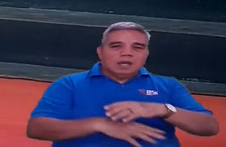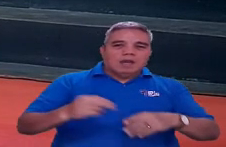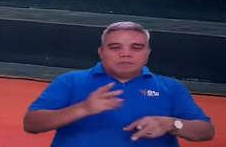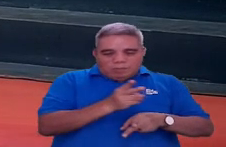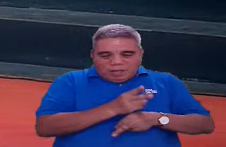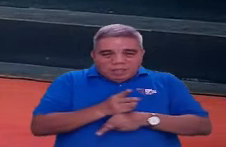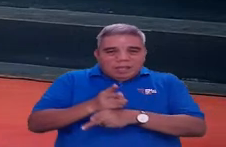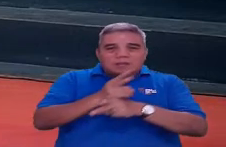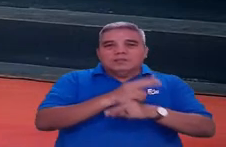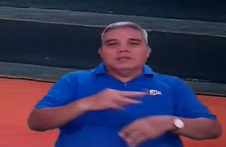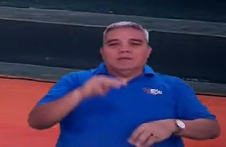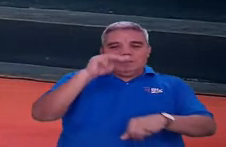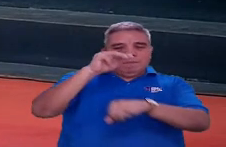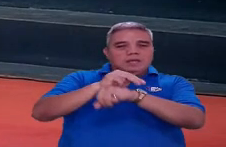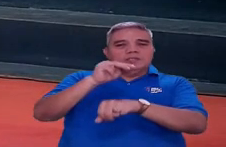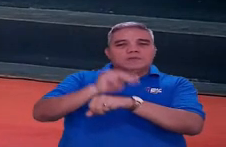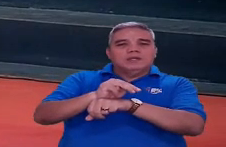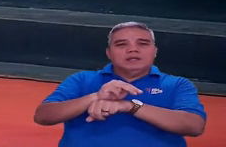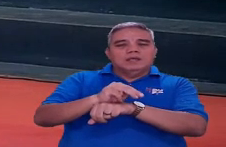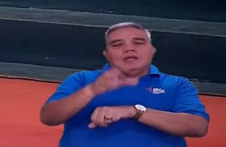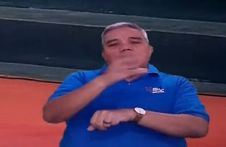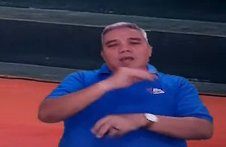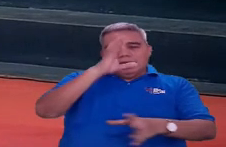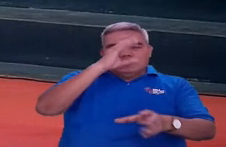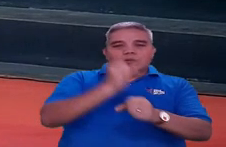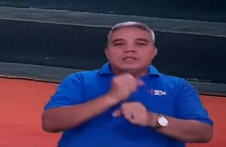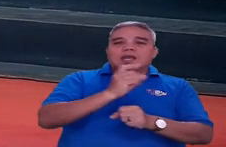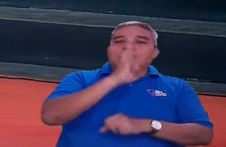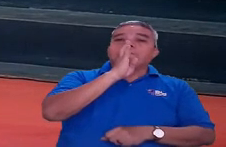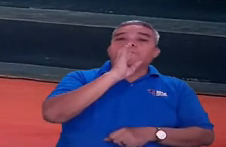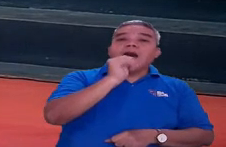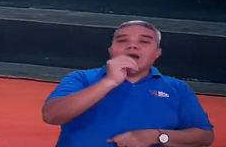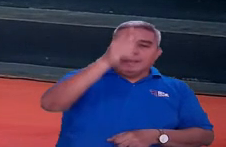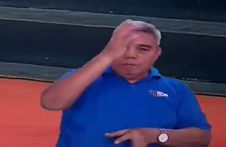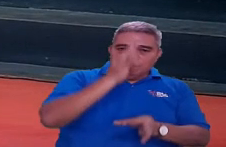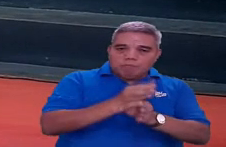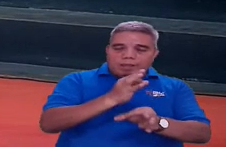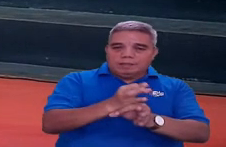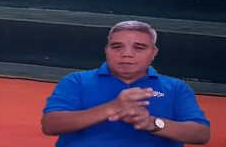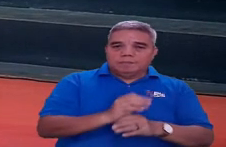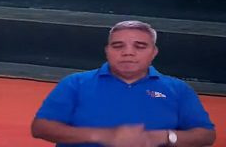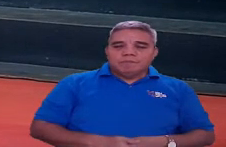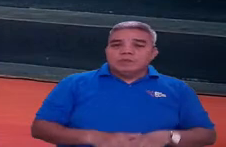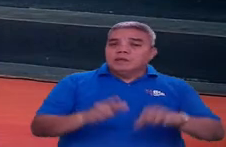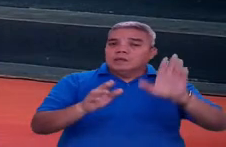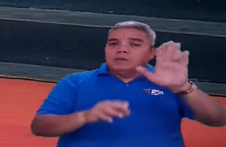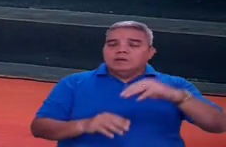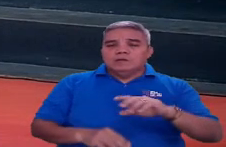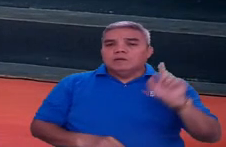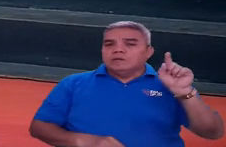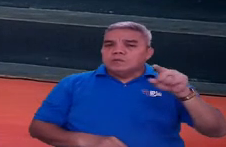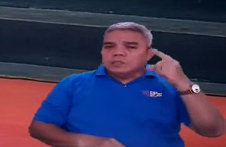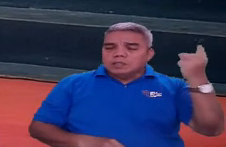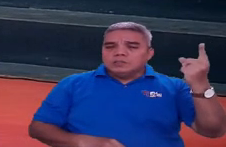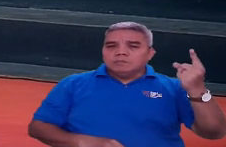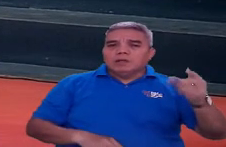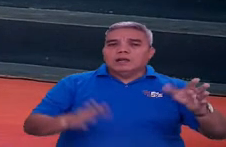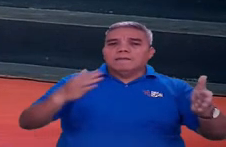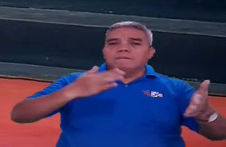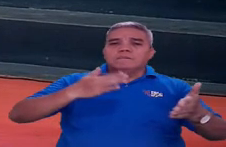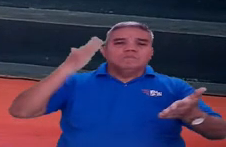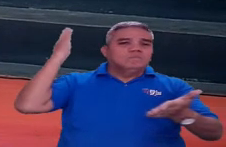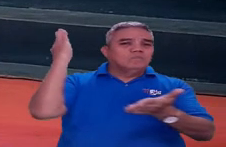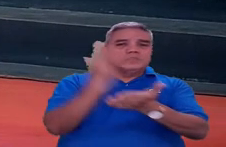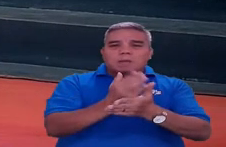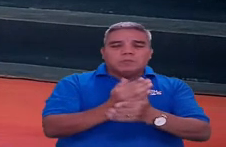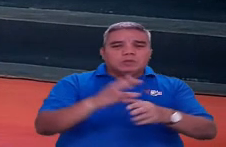the cares of our ministry, and trust God by faith. You know, usag yun sa makadaot sa buluhaton sa